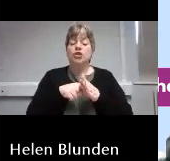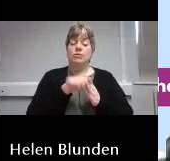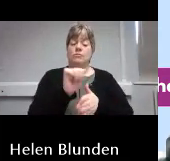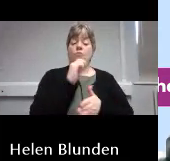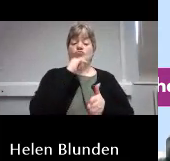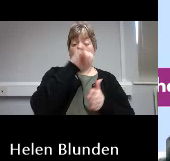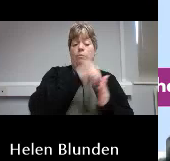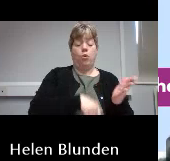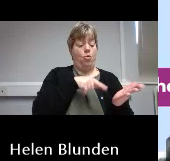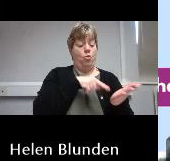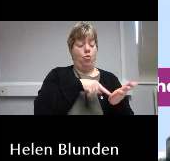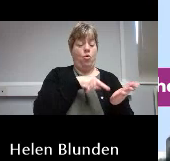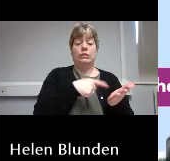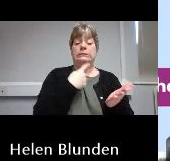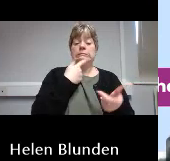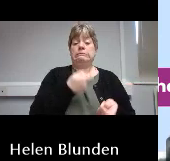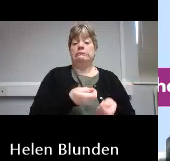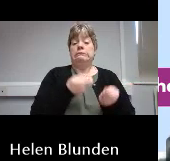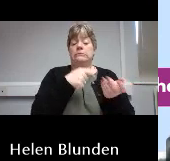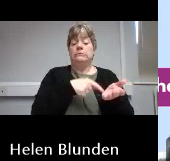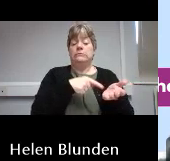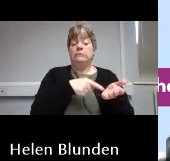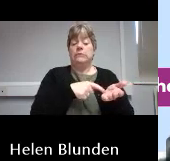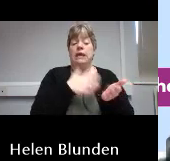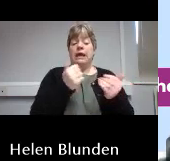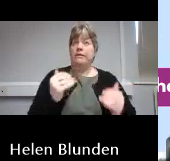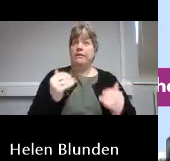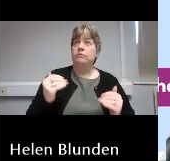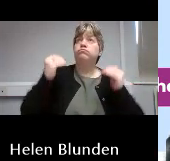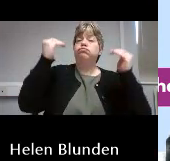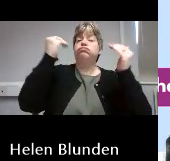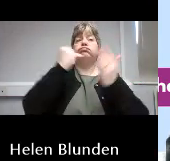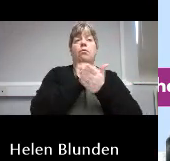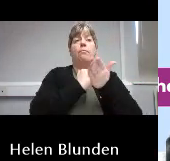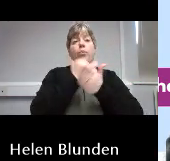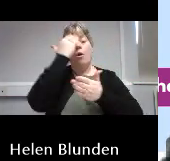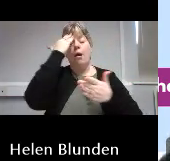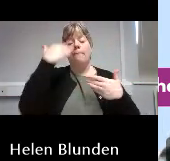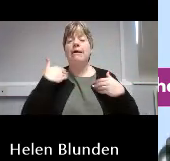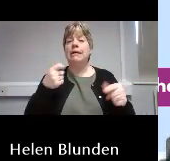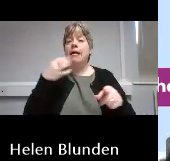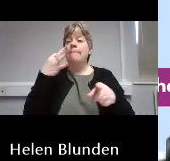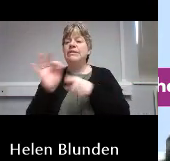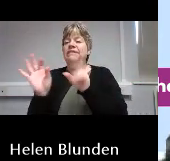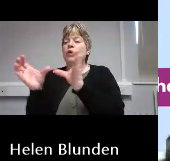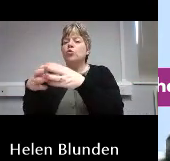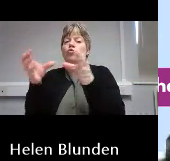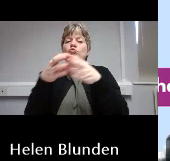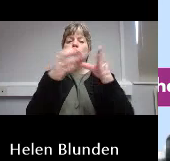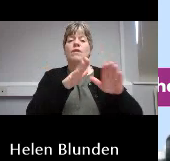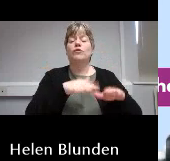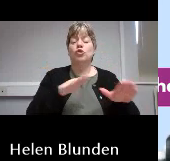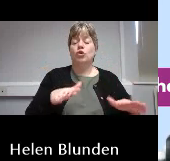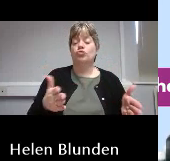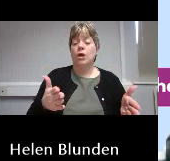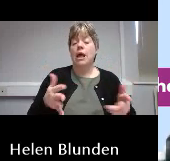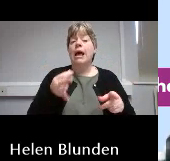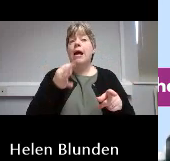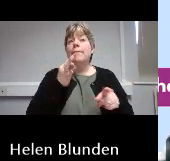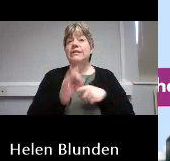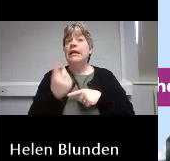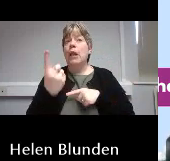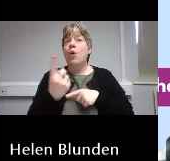also highlighted that there are higher levels of poor mental health among particular groups of children, particularly